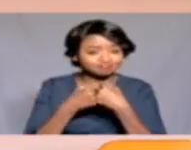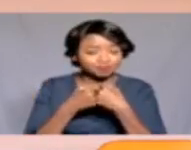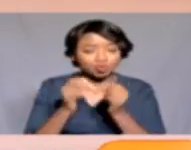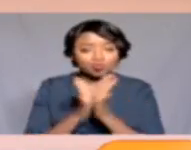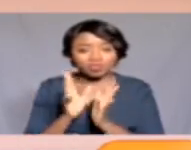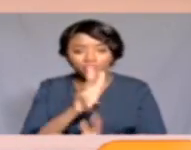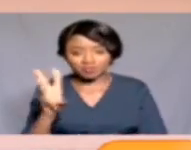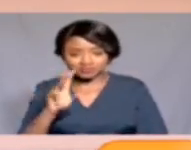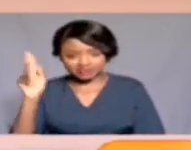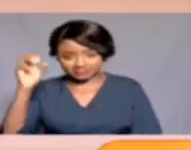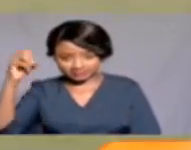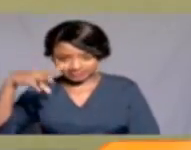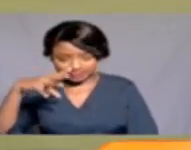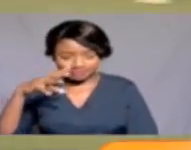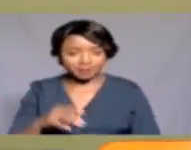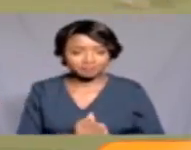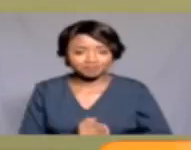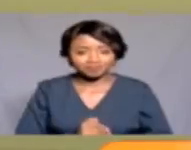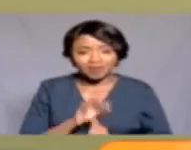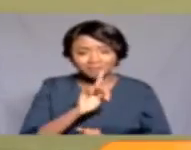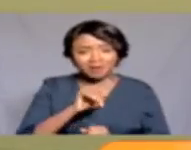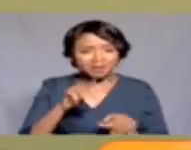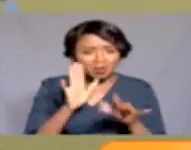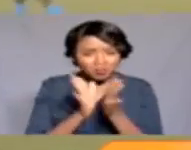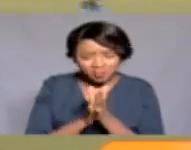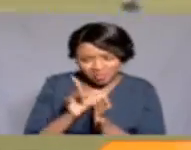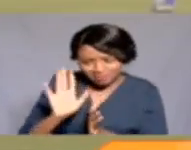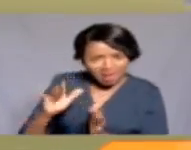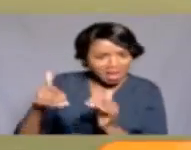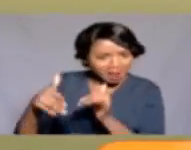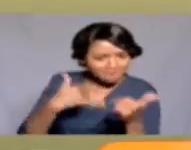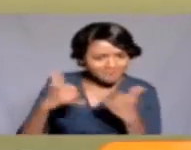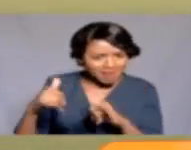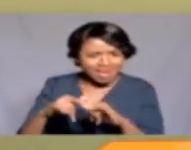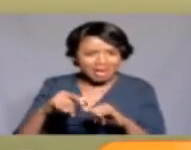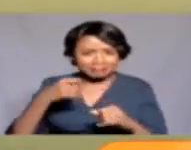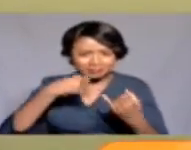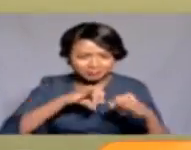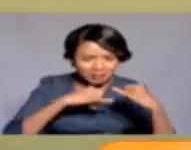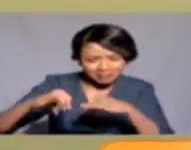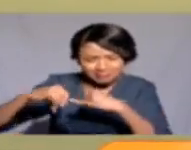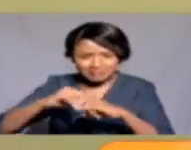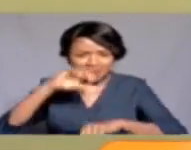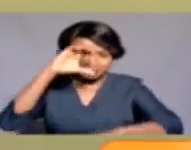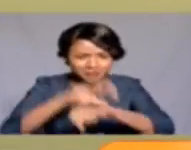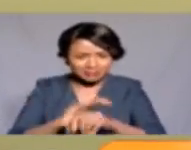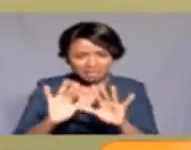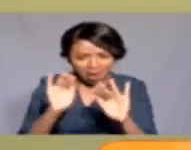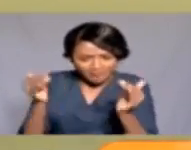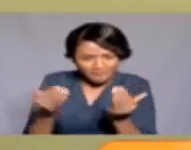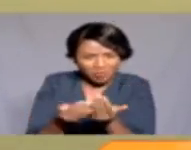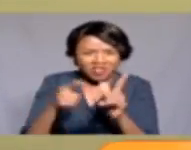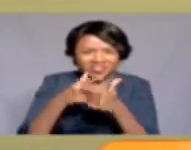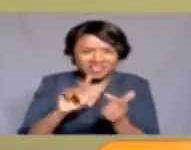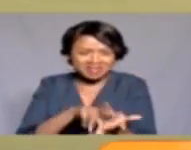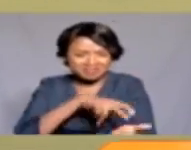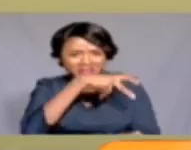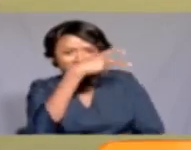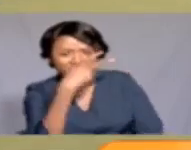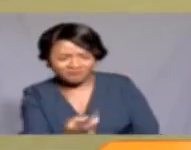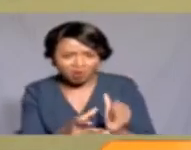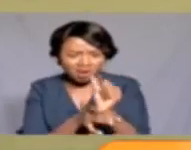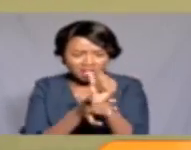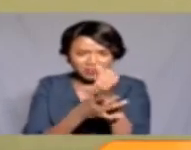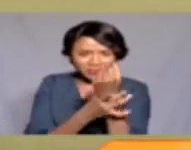Kisumu. Oliech collided with a Stima player mid-air while challenging for the ball, and he seemed to land awkwardly on his left hand.